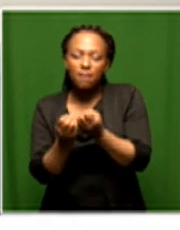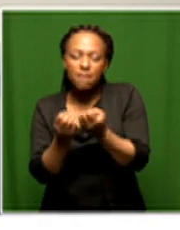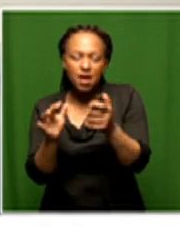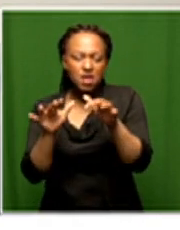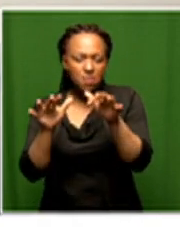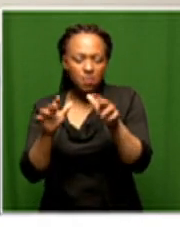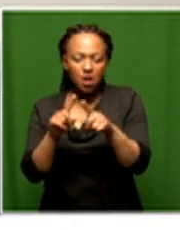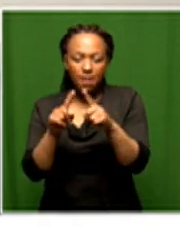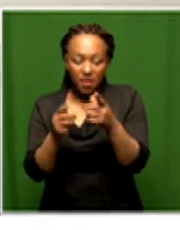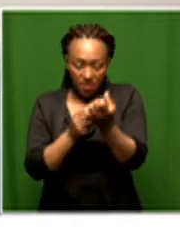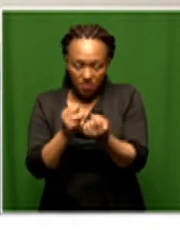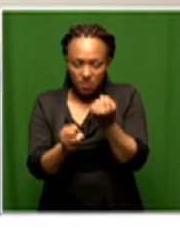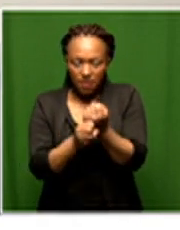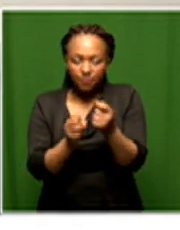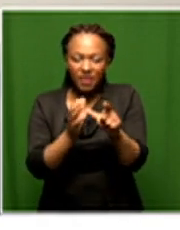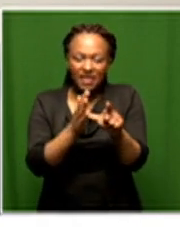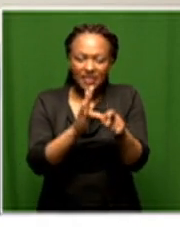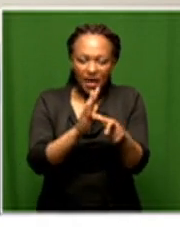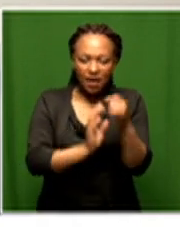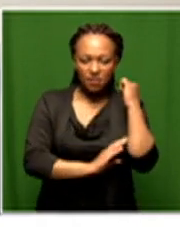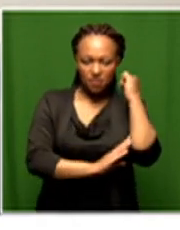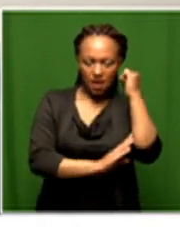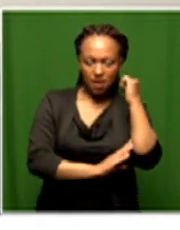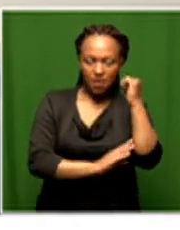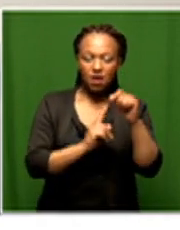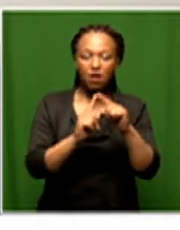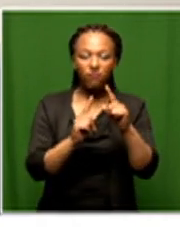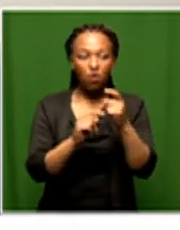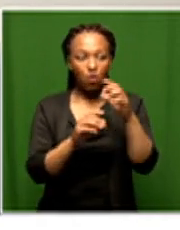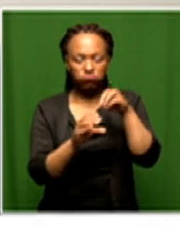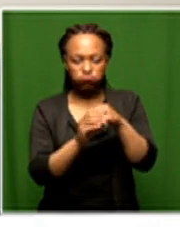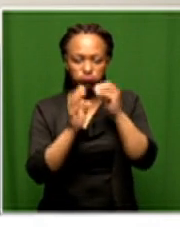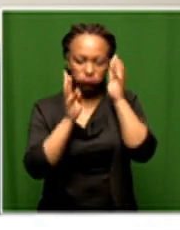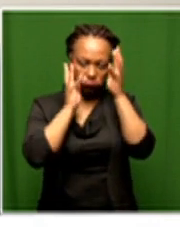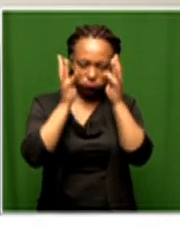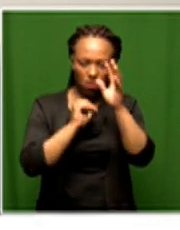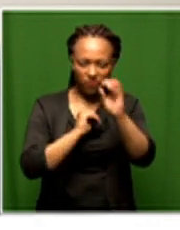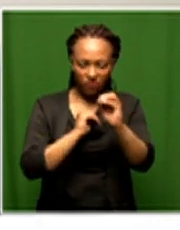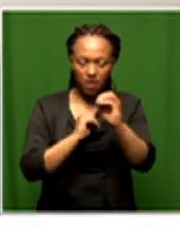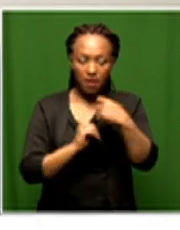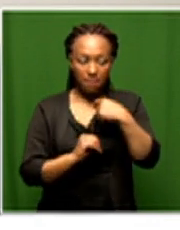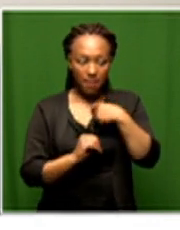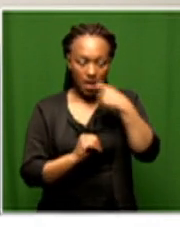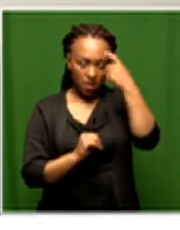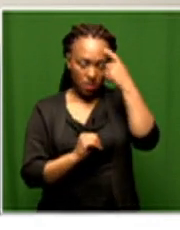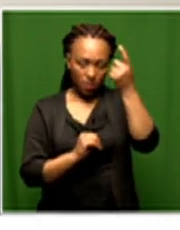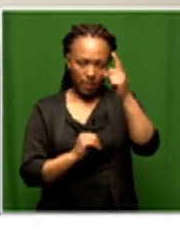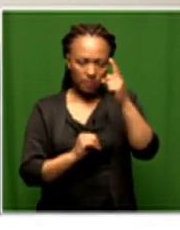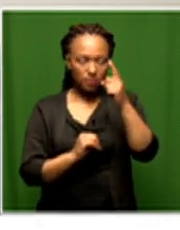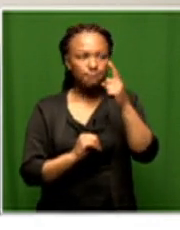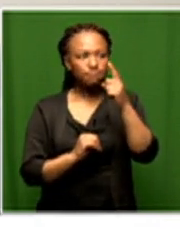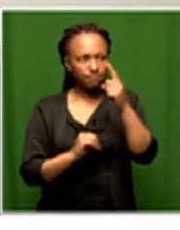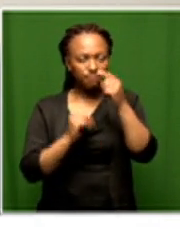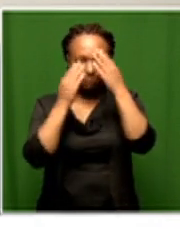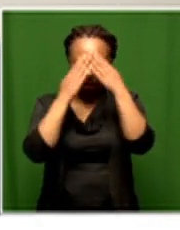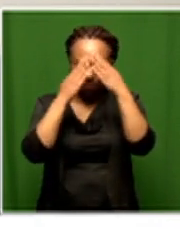off with the design in Joubert being one of the emerging creatives. And I think I've had a broader perspective